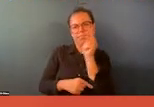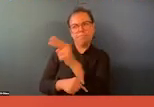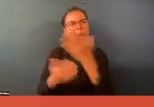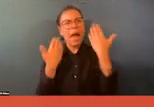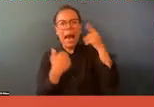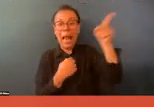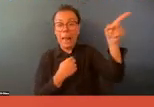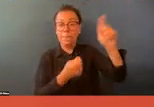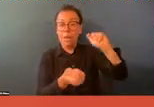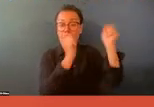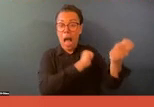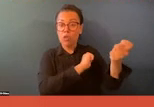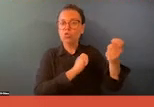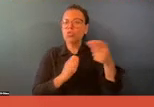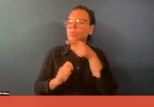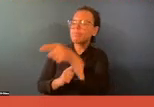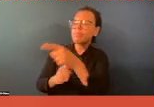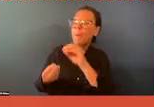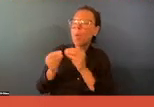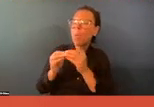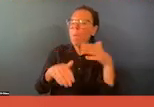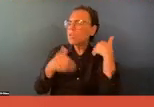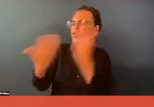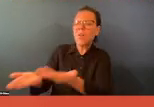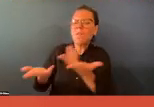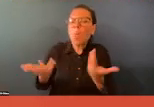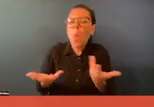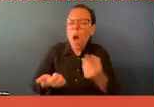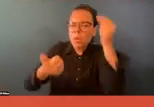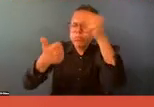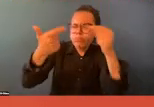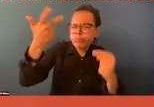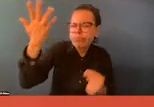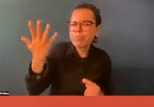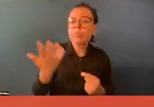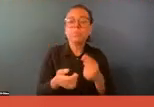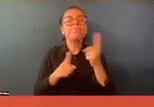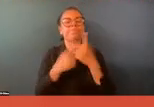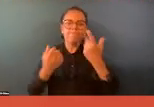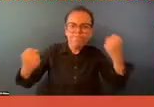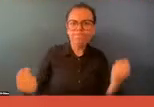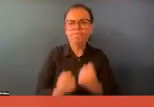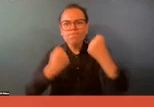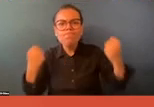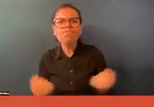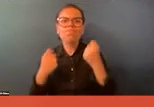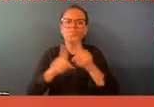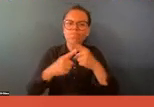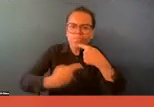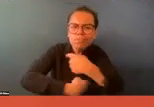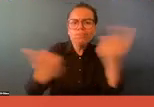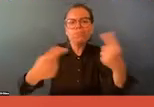gender-sensitive impact to mitigate climate change threats and disasters. Promote and